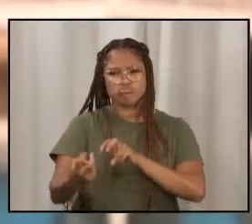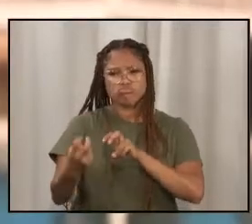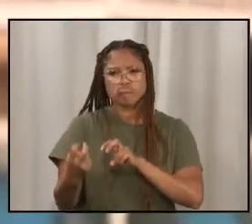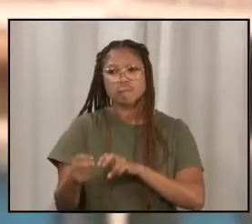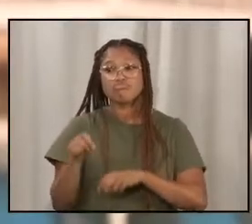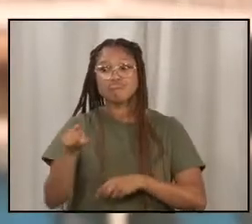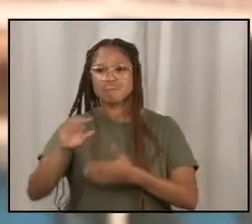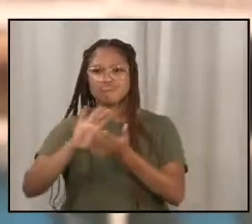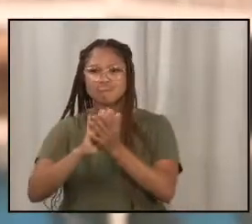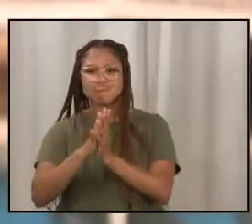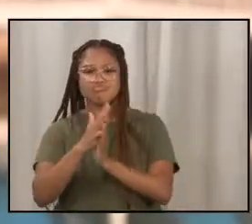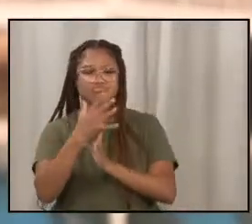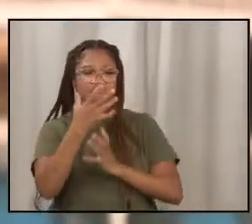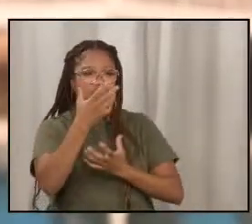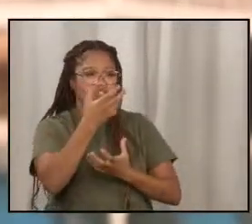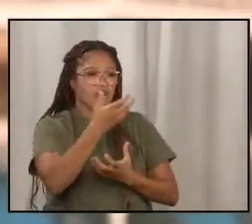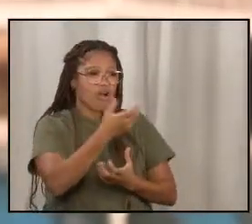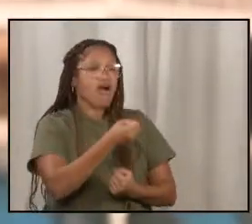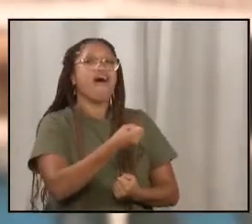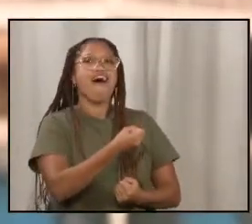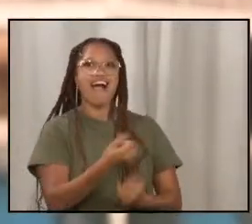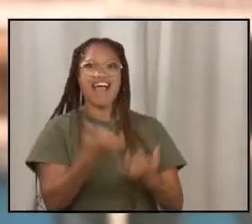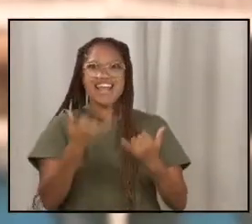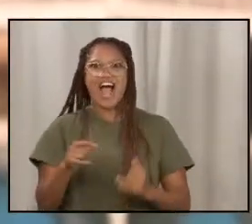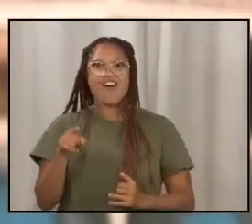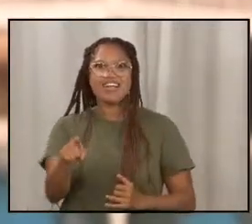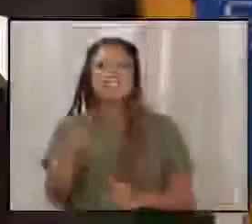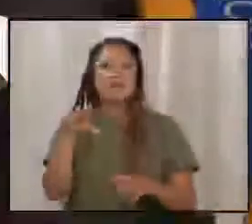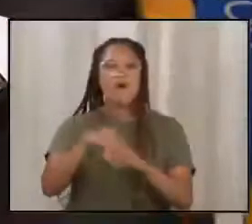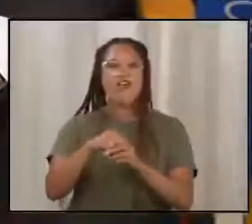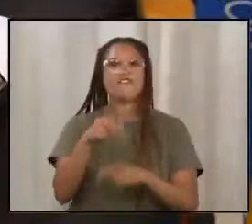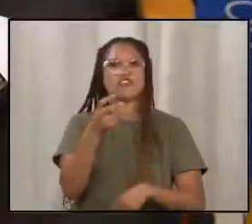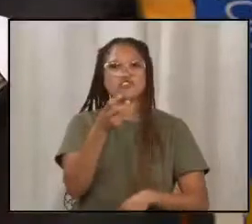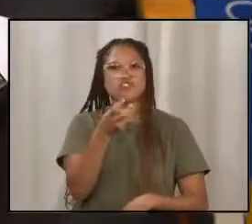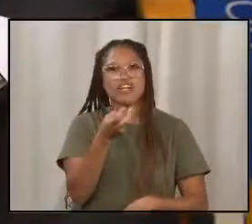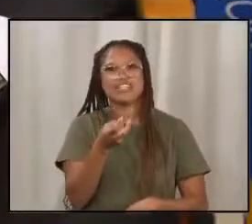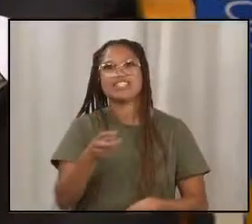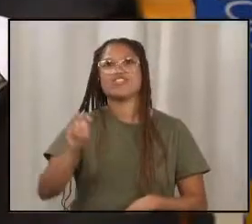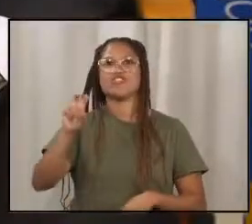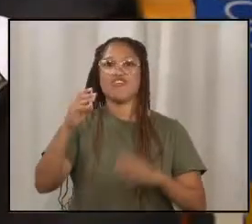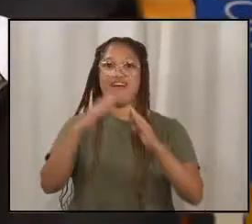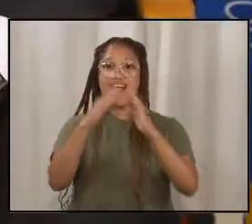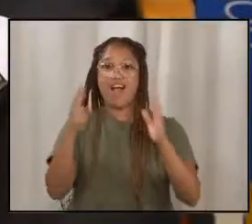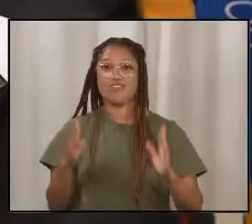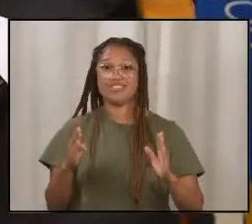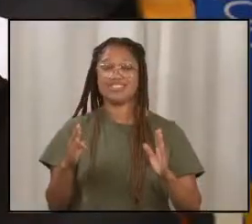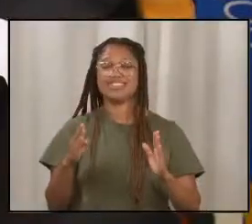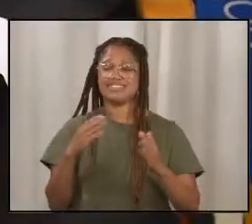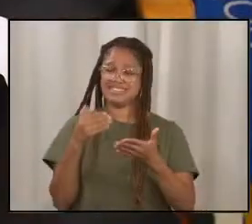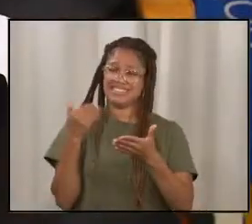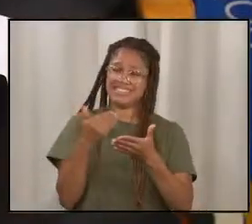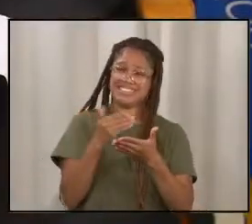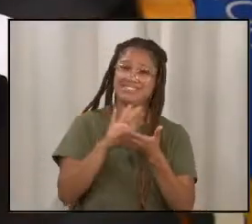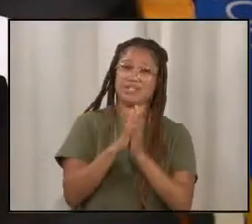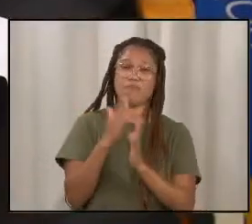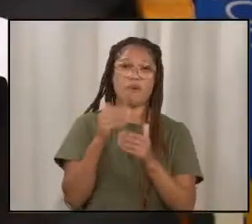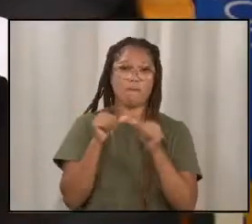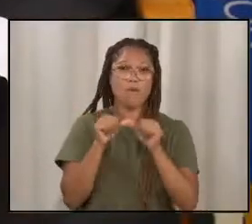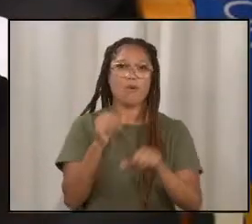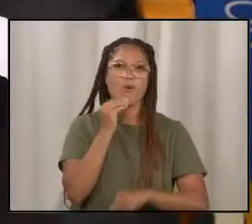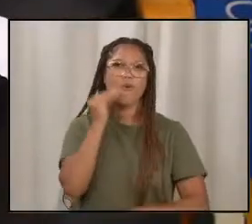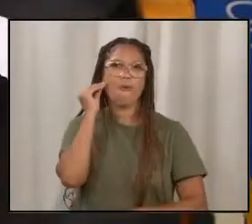now he is in our transitional housing through our project Home Key, working towards permanent housing. So really a neat story that